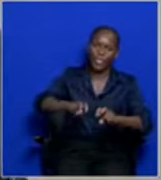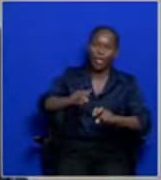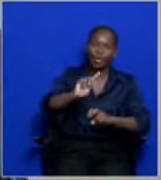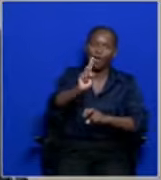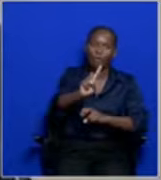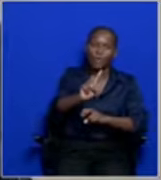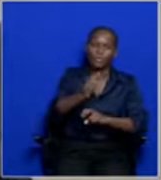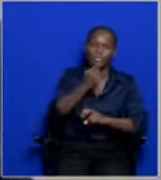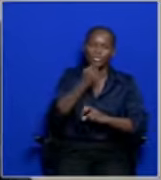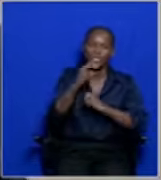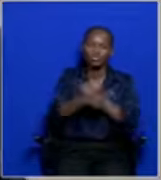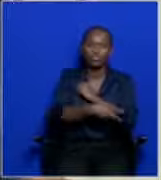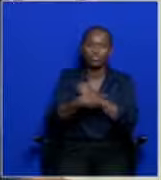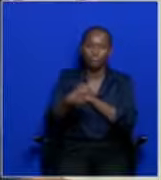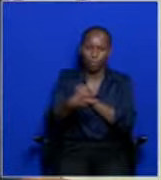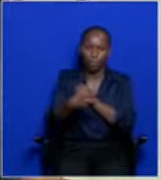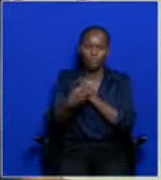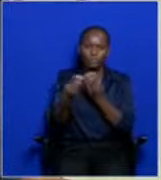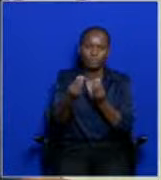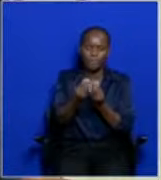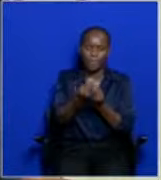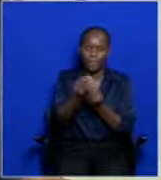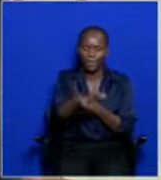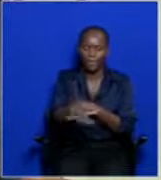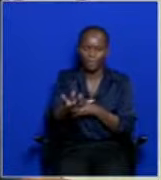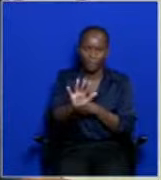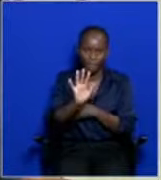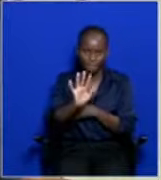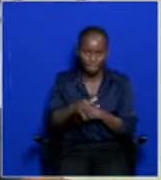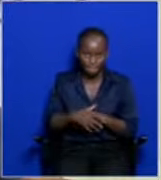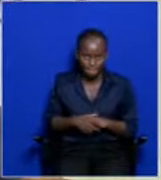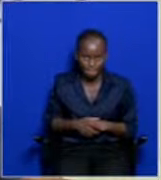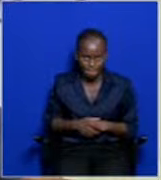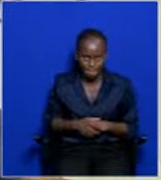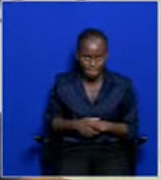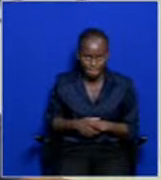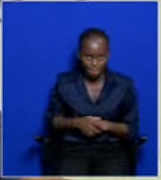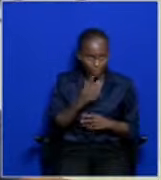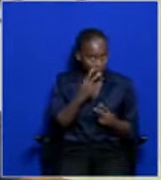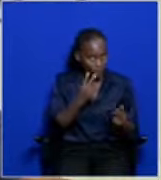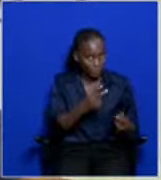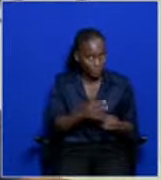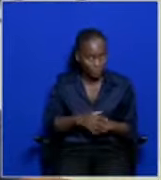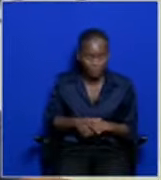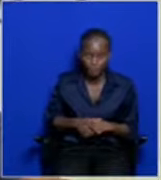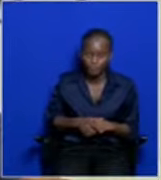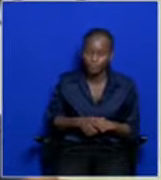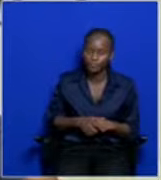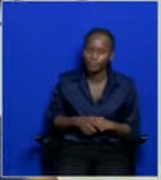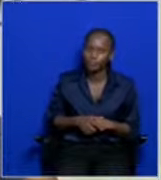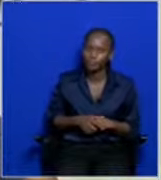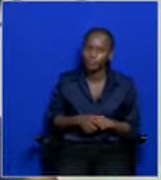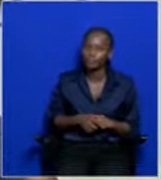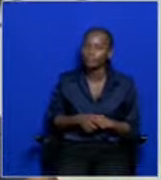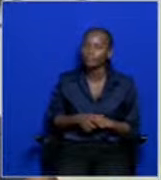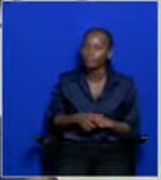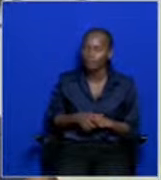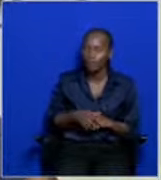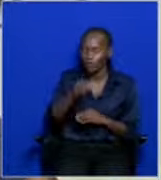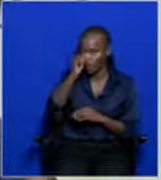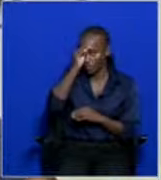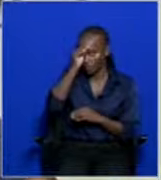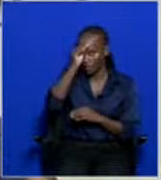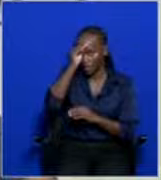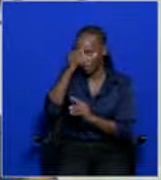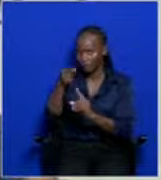area. You see that? Yes, I see. According then to Warrant Officer Malauti of Rosebank, when